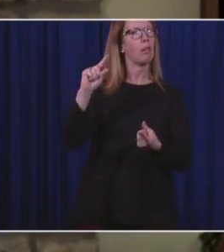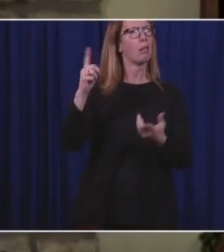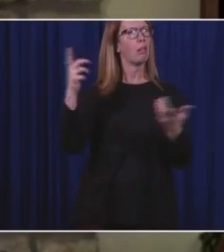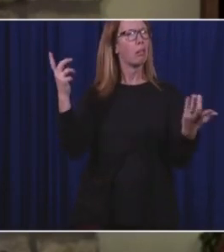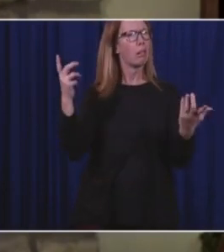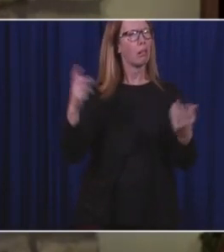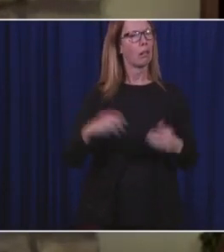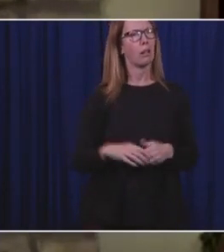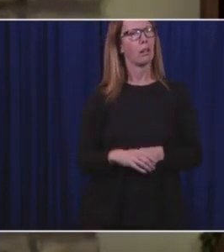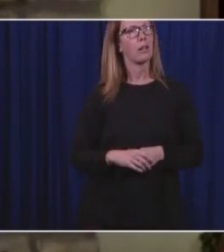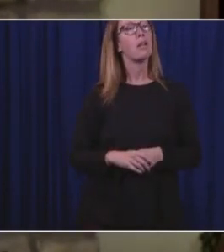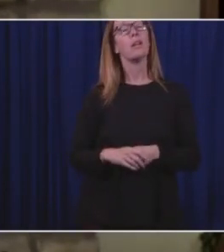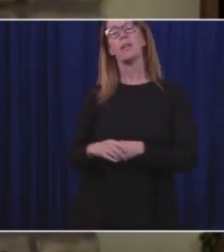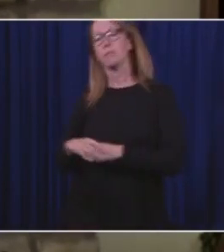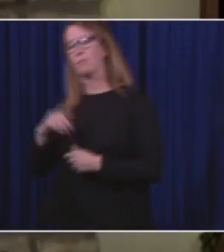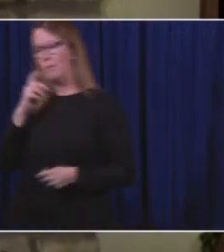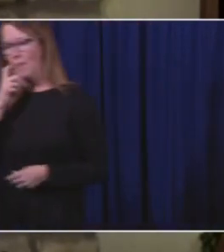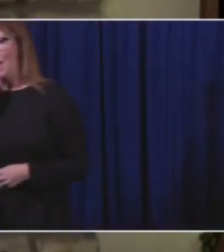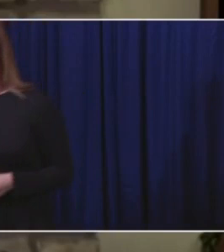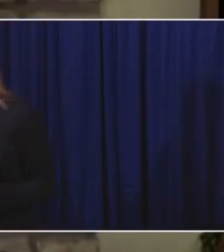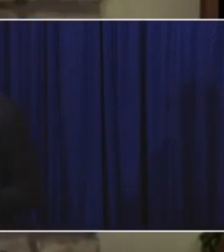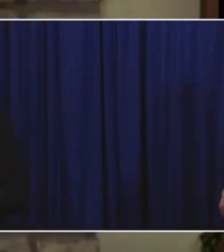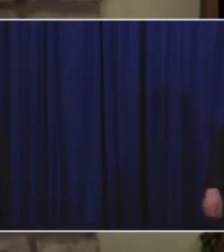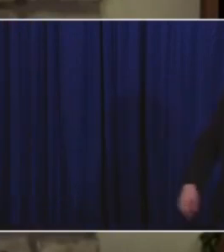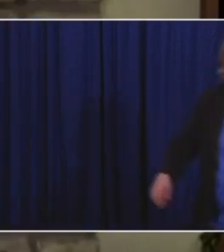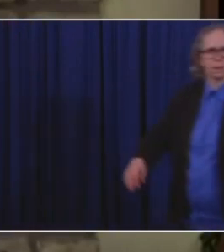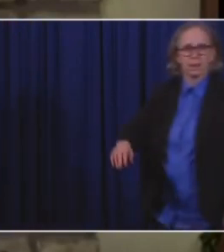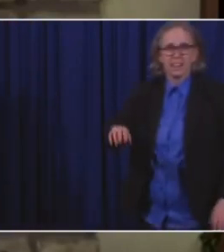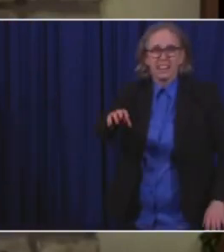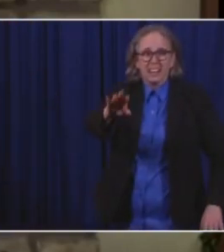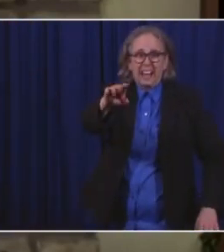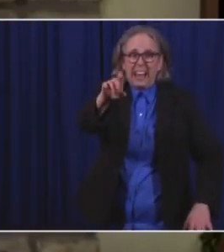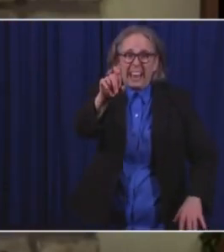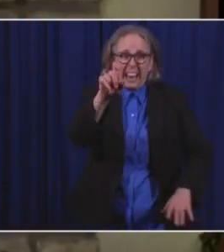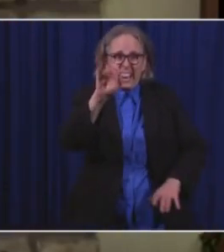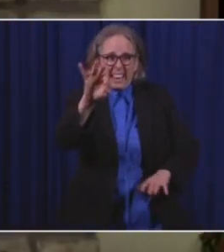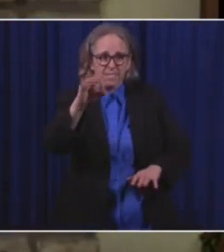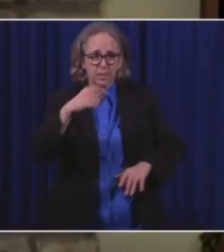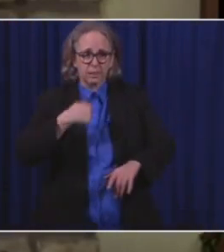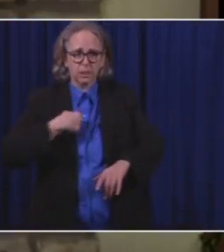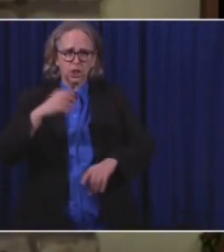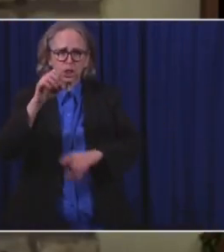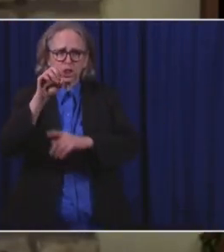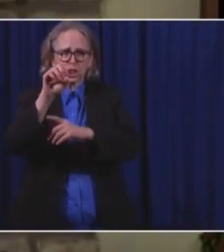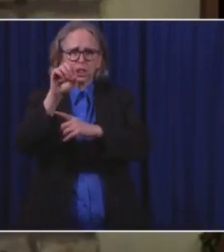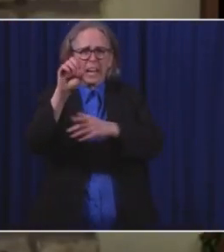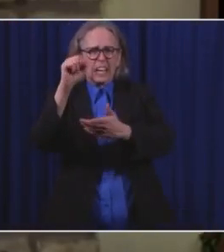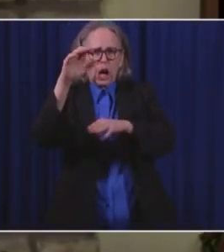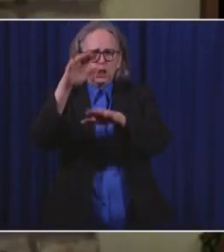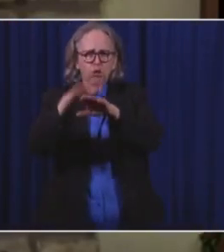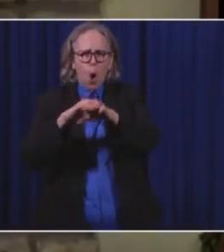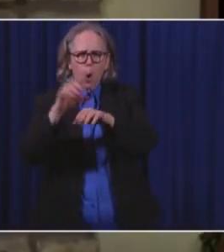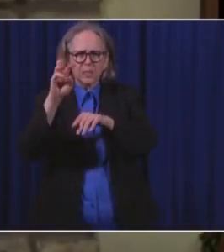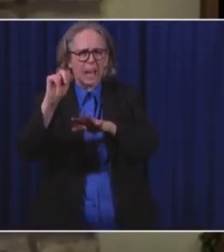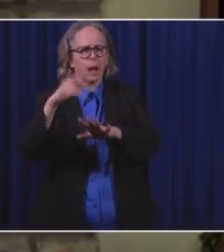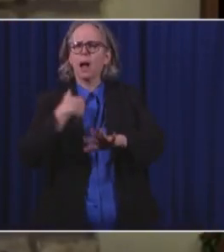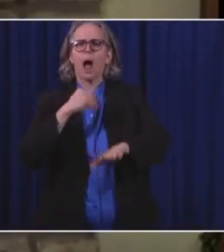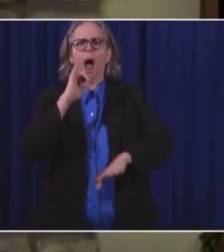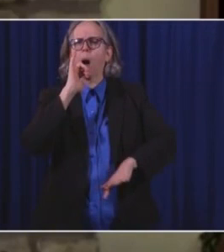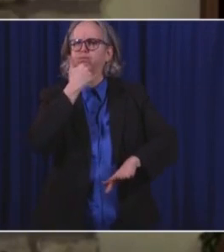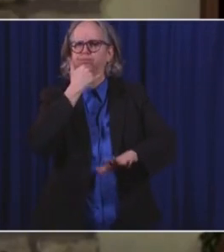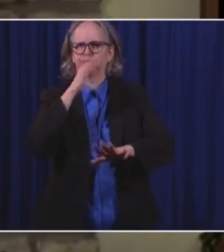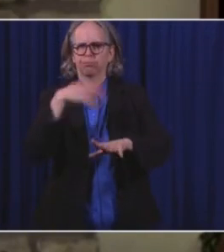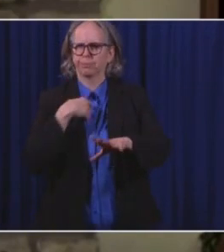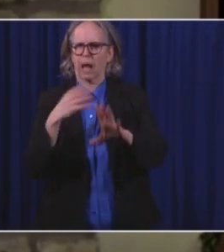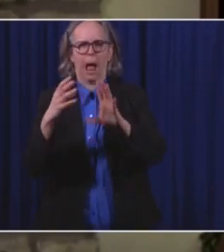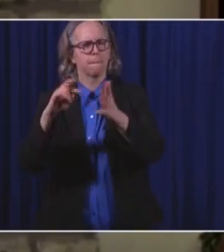curfew? Jeff, if I said slow down, that was wrong. I should not have said slow down if that's what I said. What has happened is that the